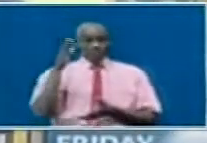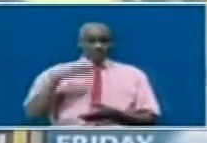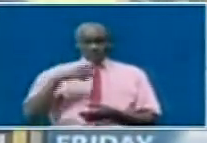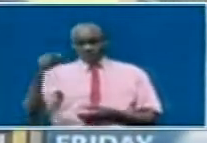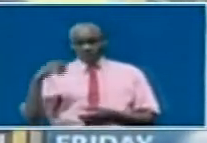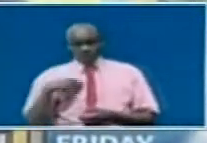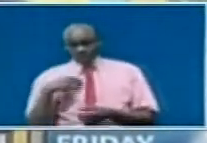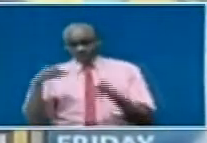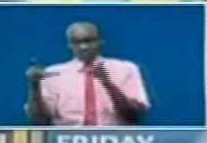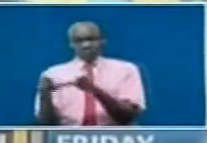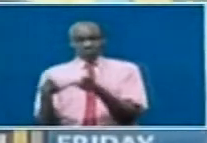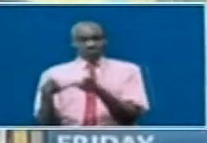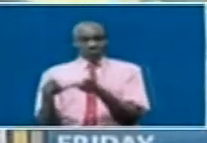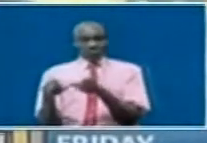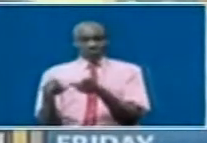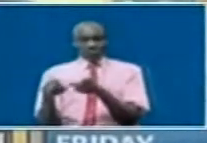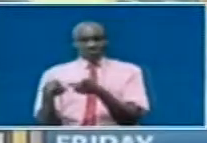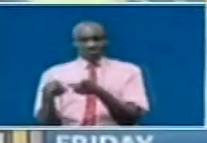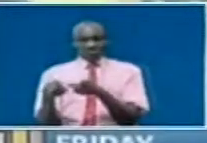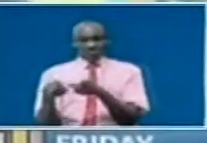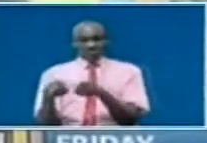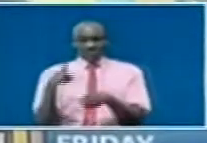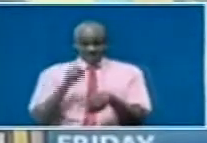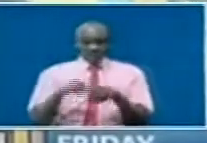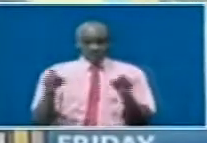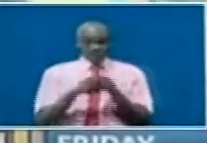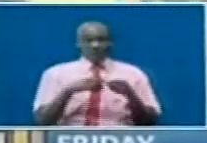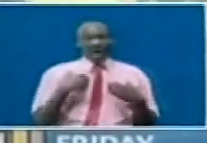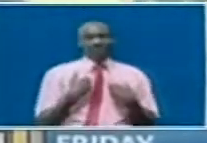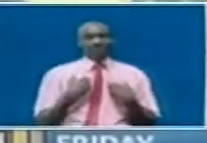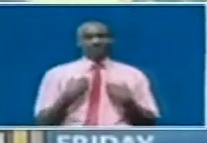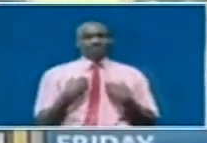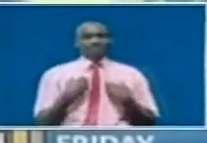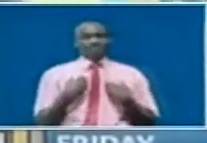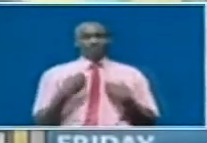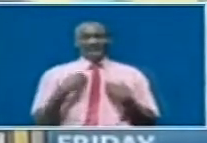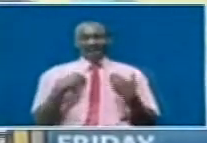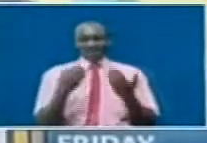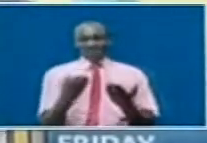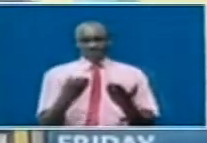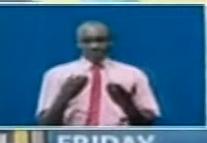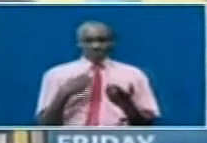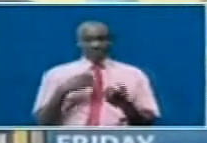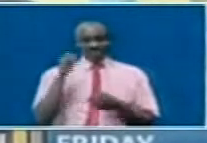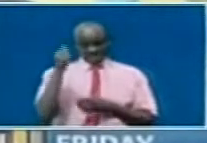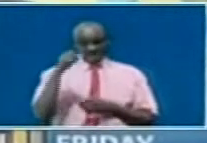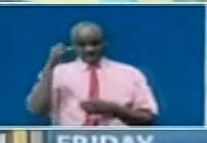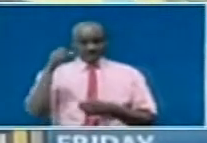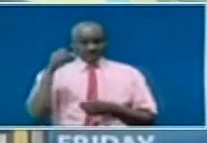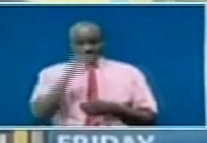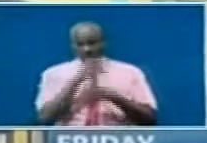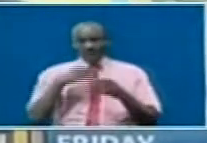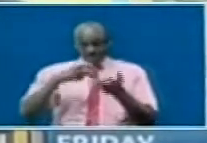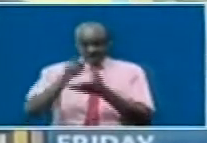to the grid, okay? And then there is a sort of a set off. Or Kenya Power pays us for